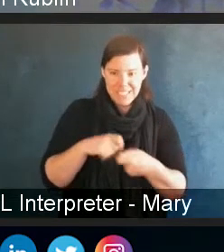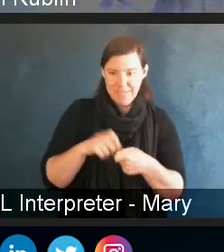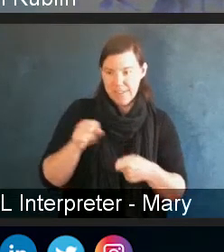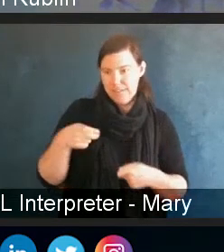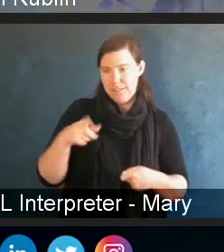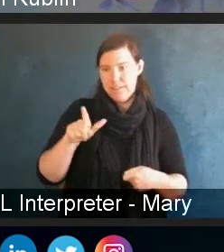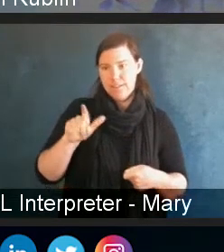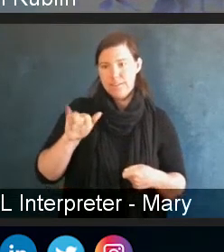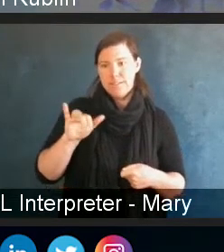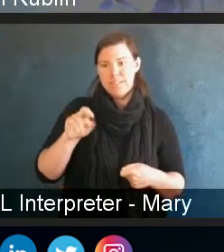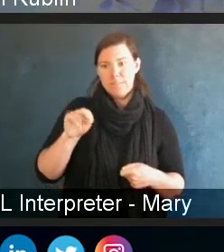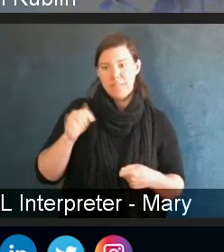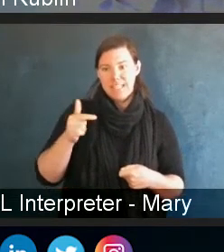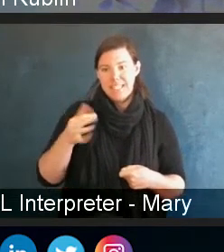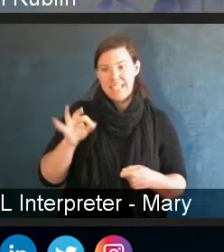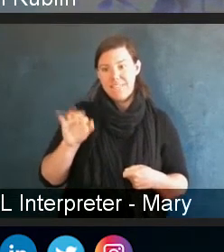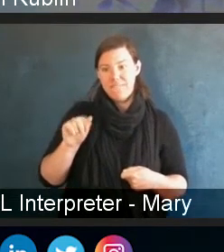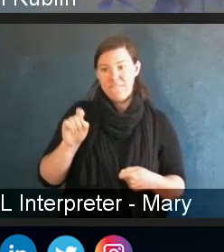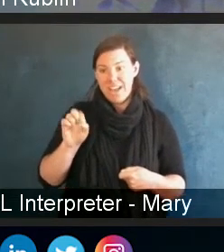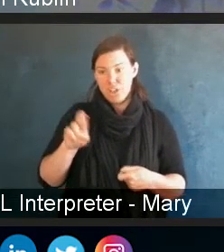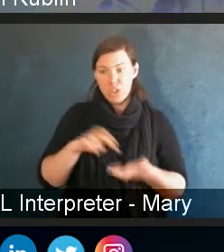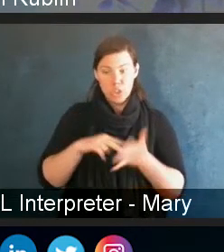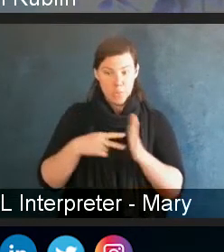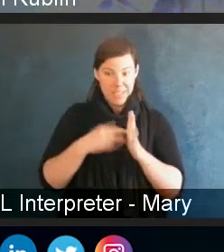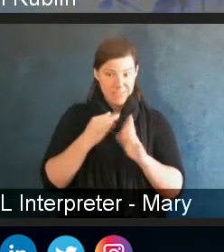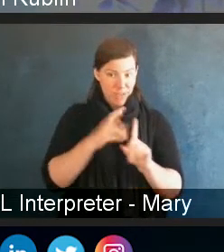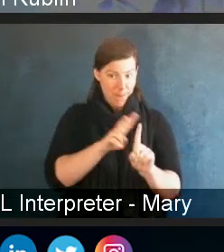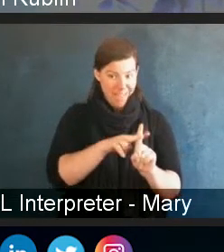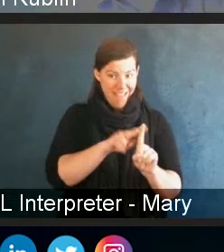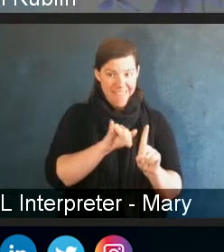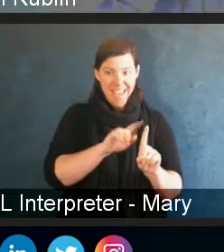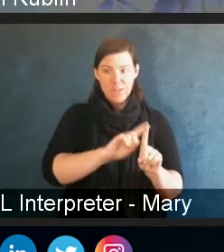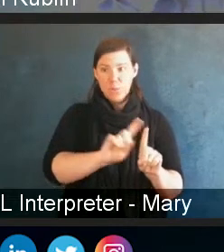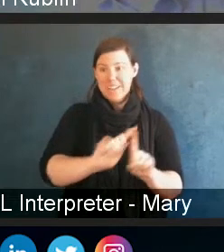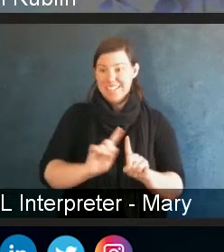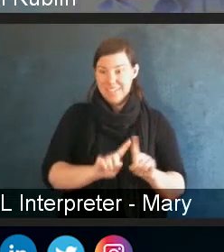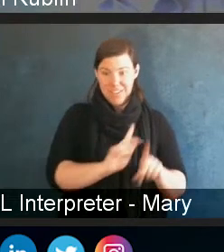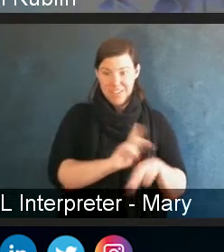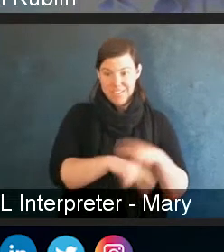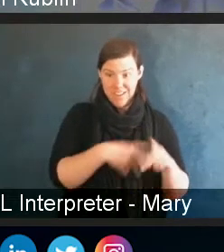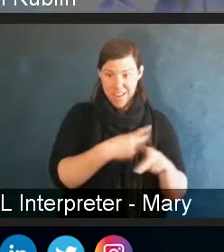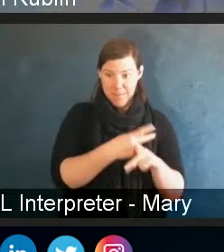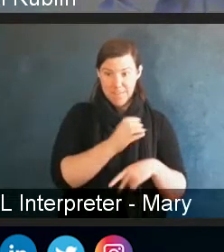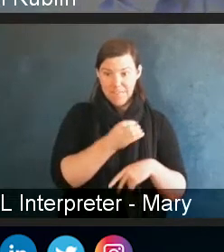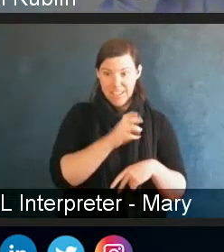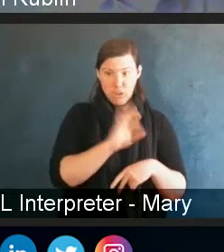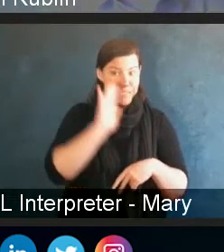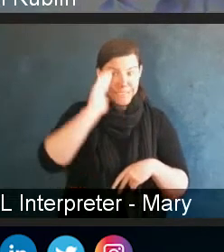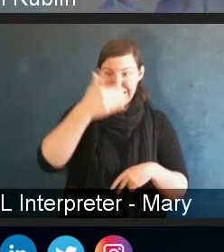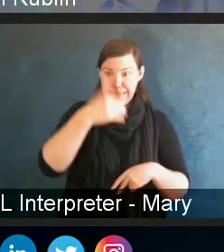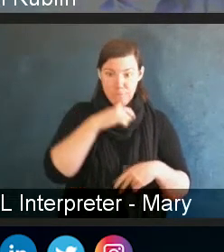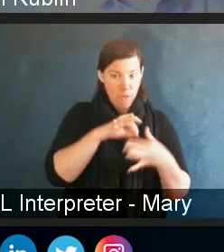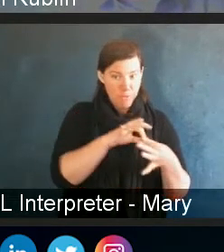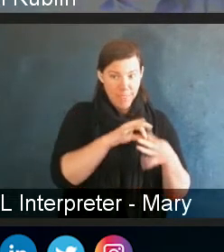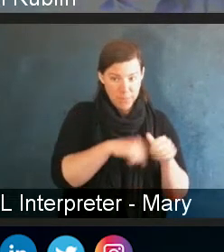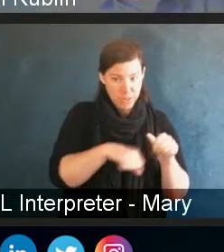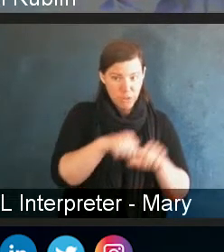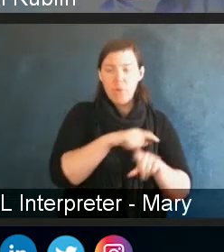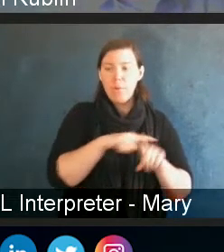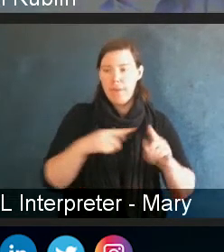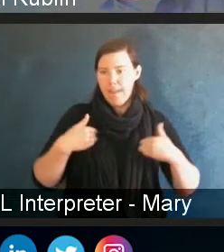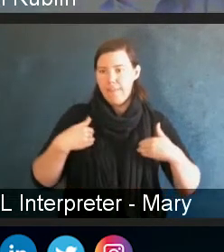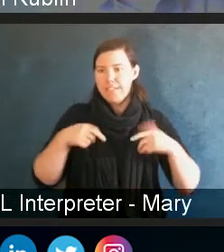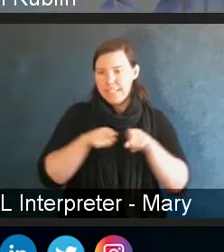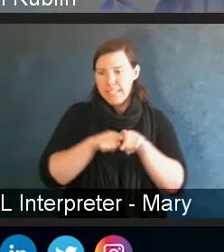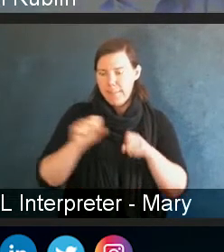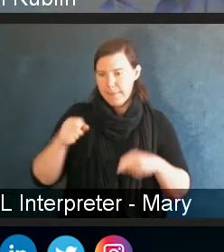therapy that works at the RNA level, we can apply this to many different cancer types that seem totally unrelated. I mean, more broadly, I think it's interesting to think